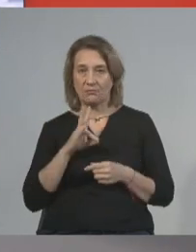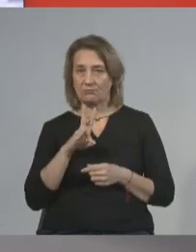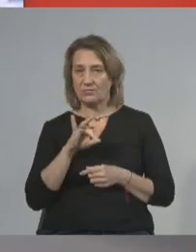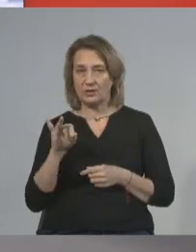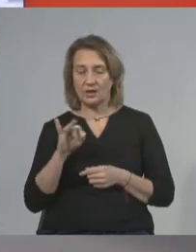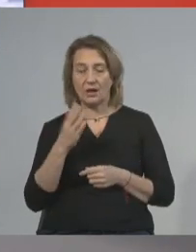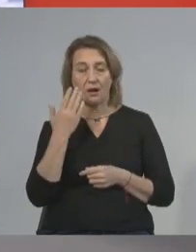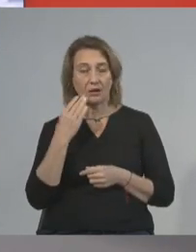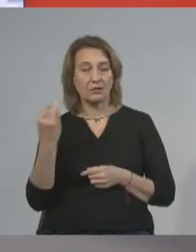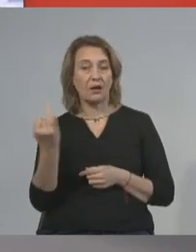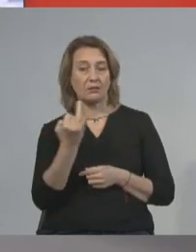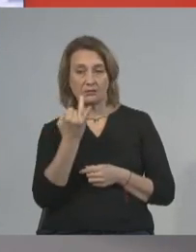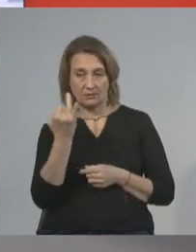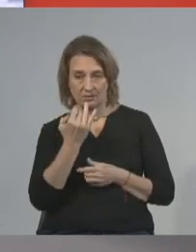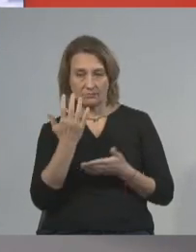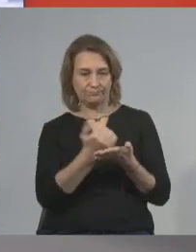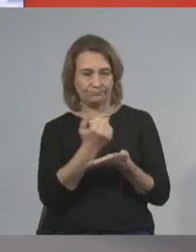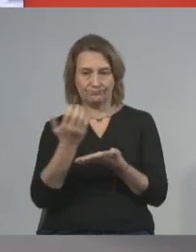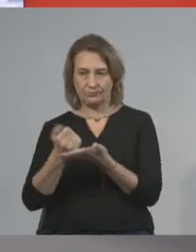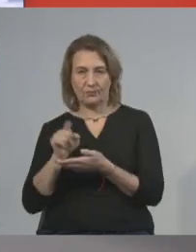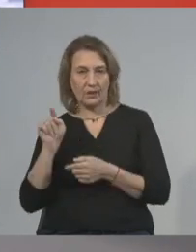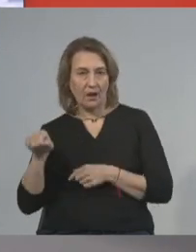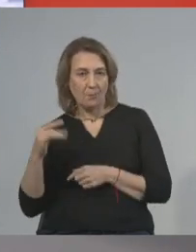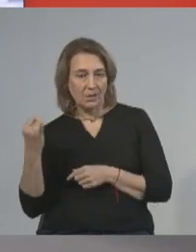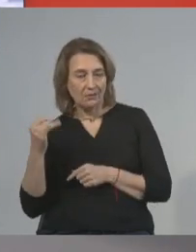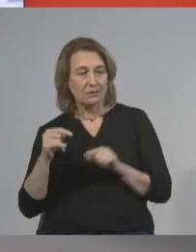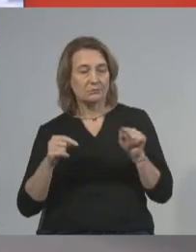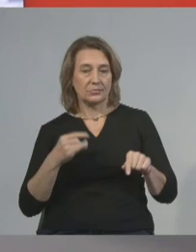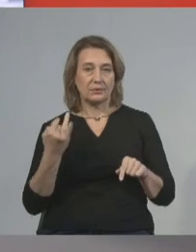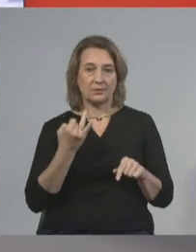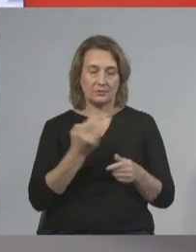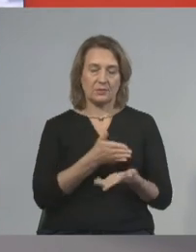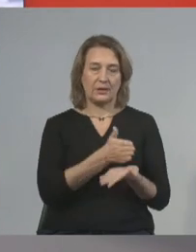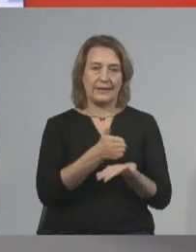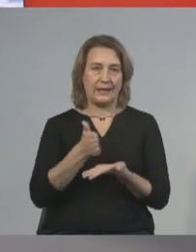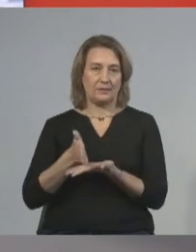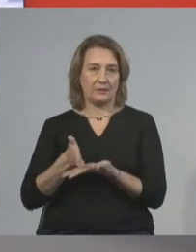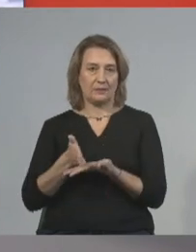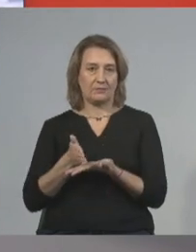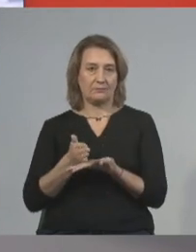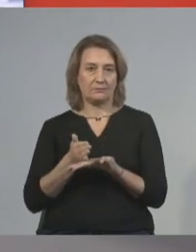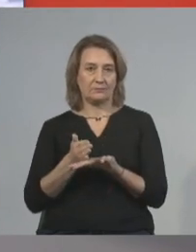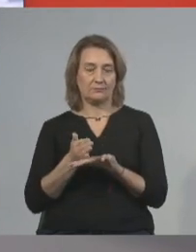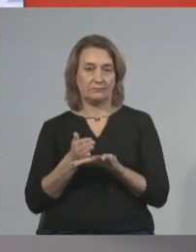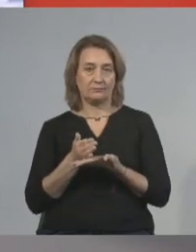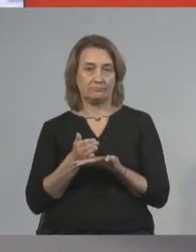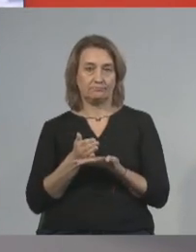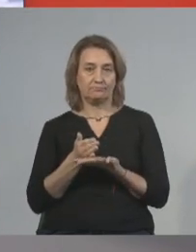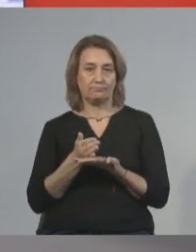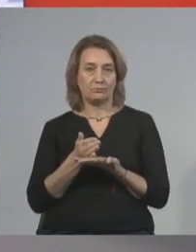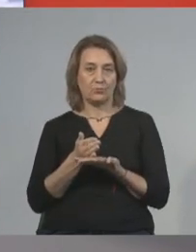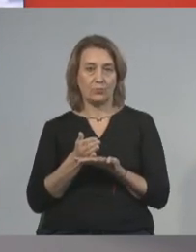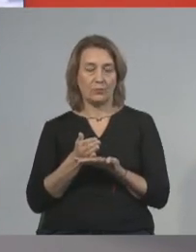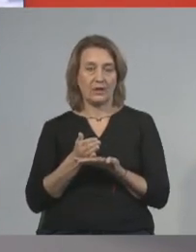it is coordinated from a single source but there are such cases when interests overlap